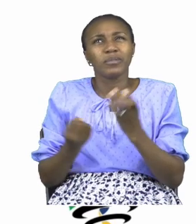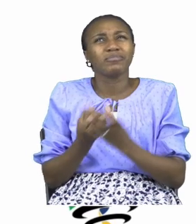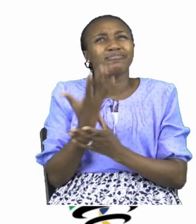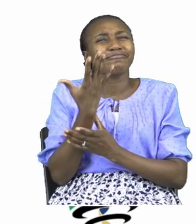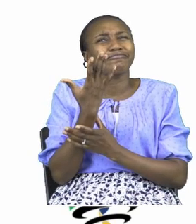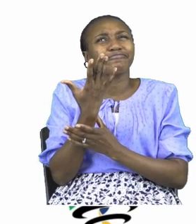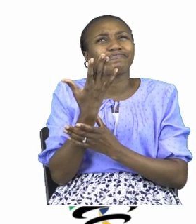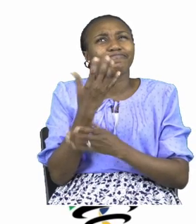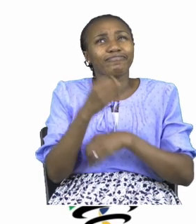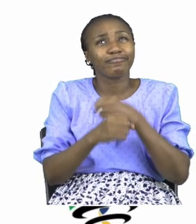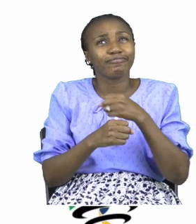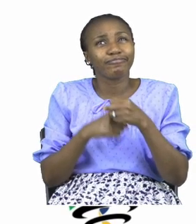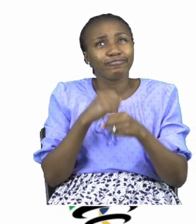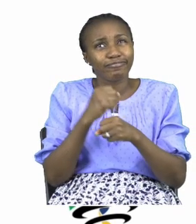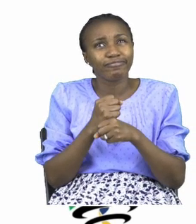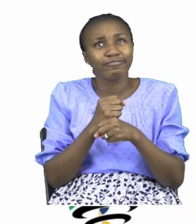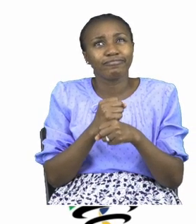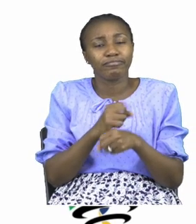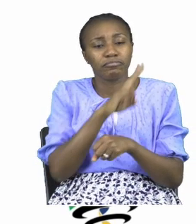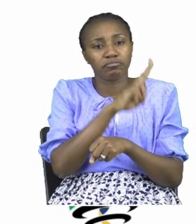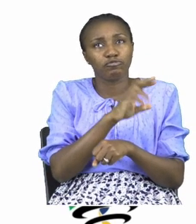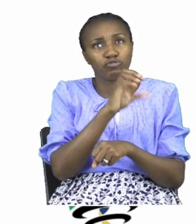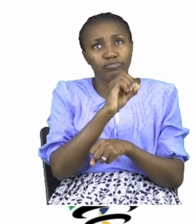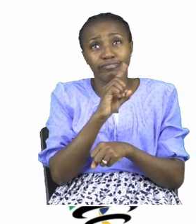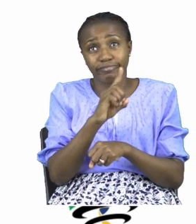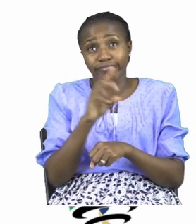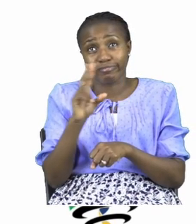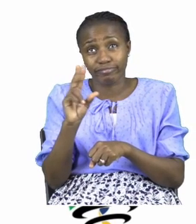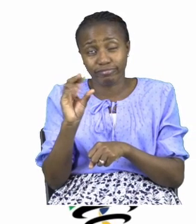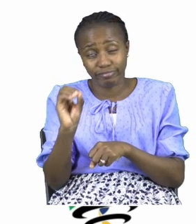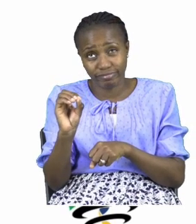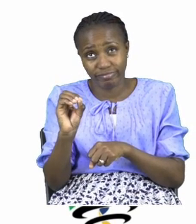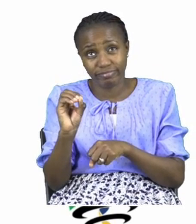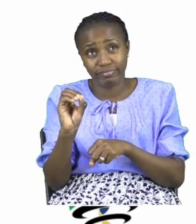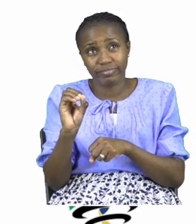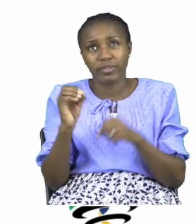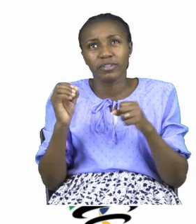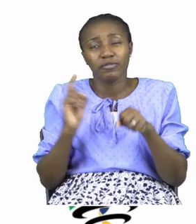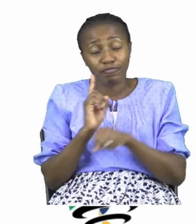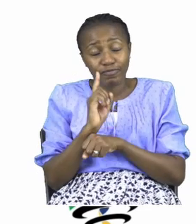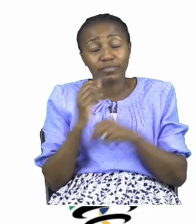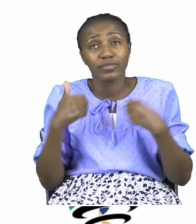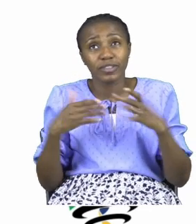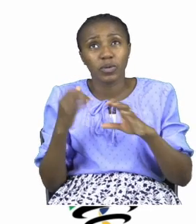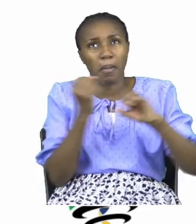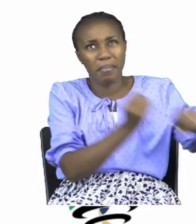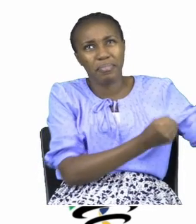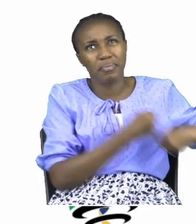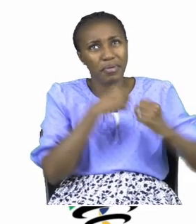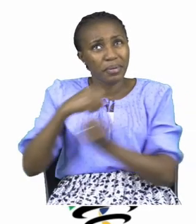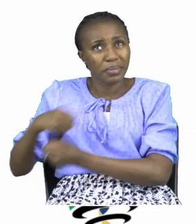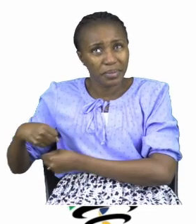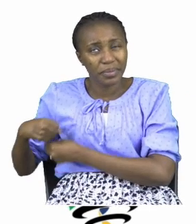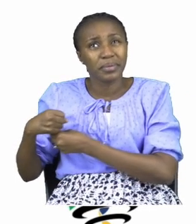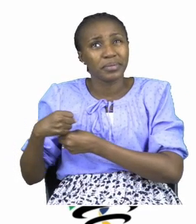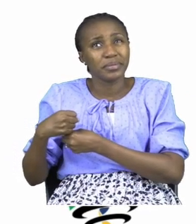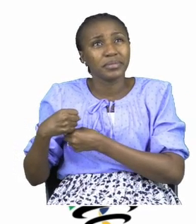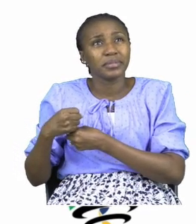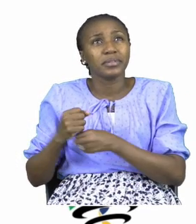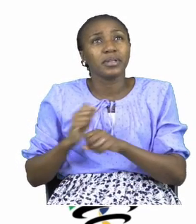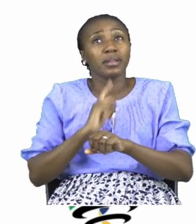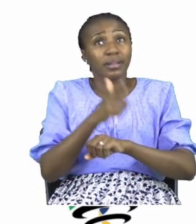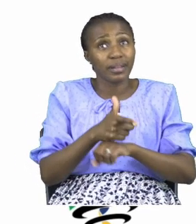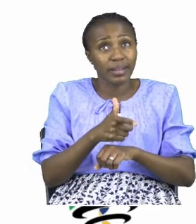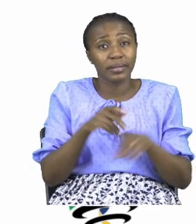in 2010. We first started with canoeing, and then later we include